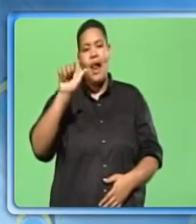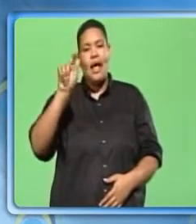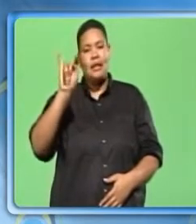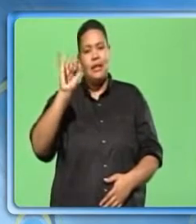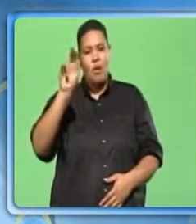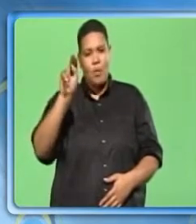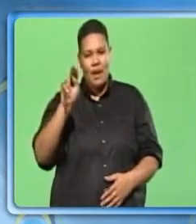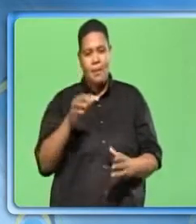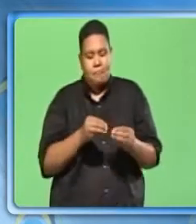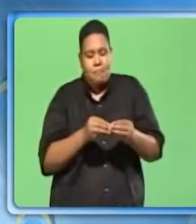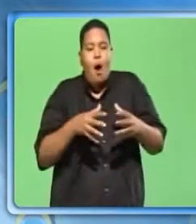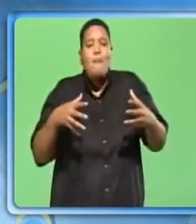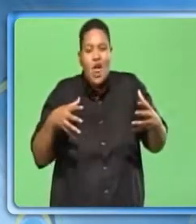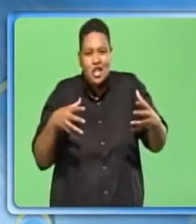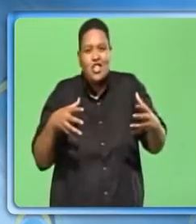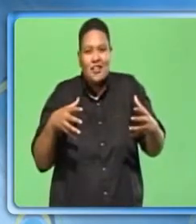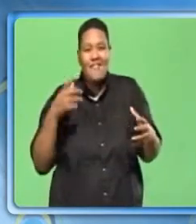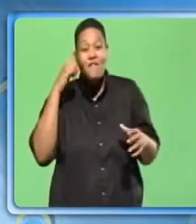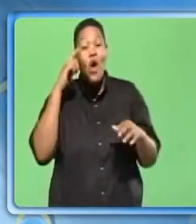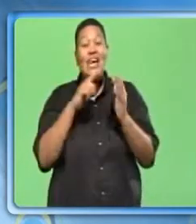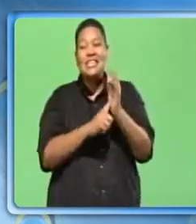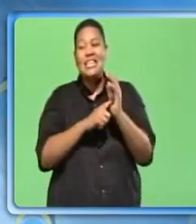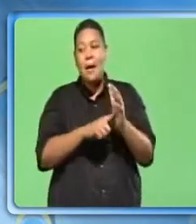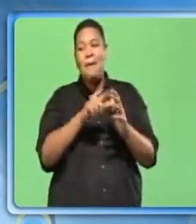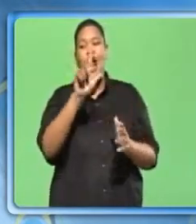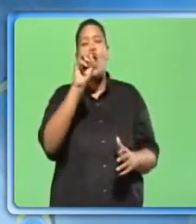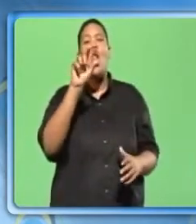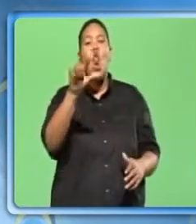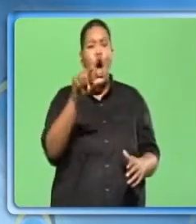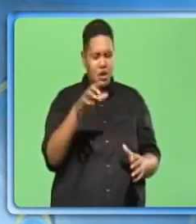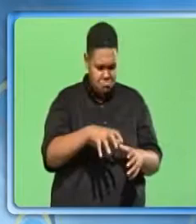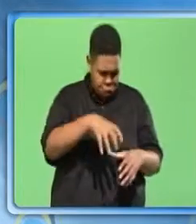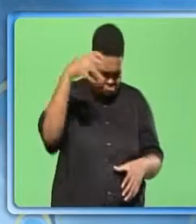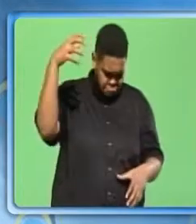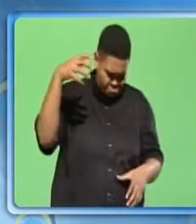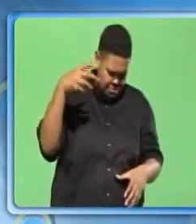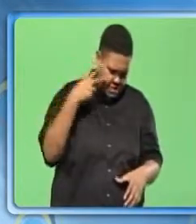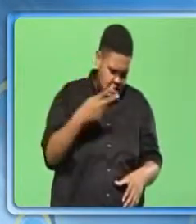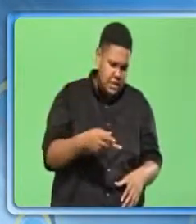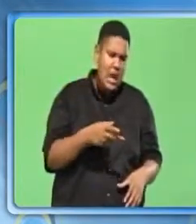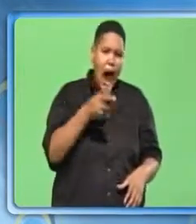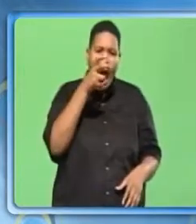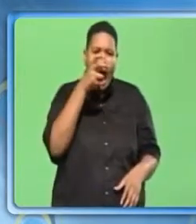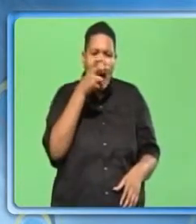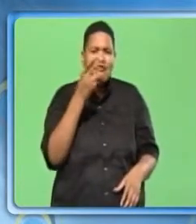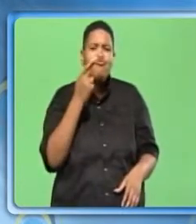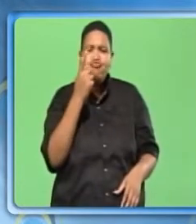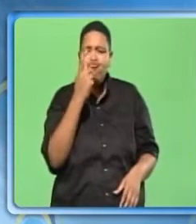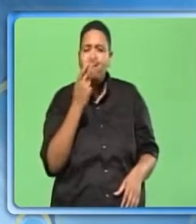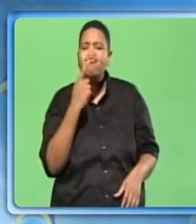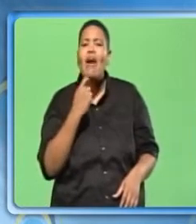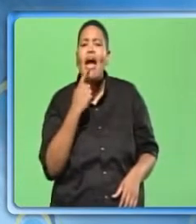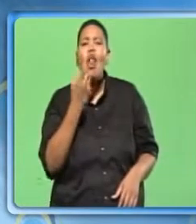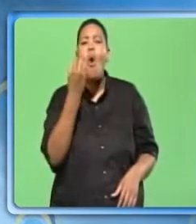For example, in a log there may be a red ant population or a millipede population.